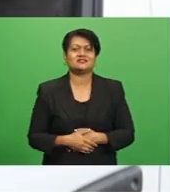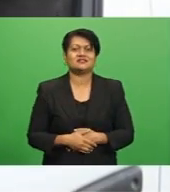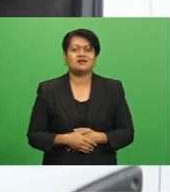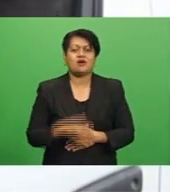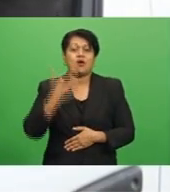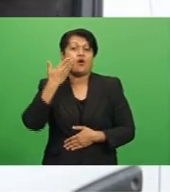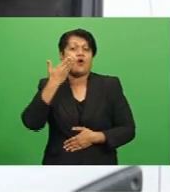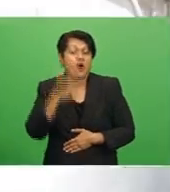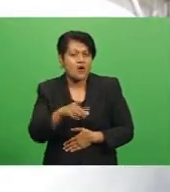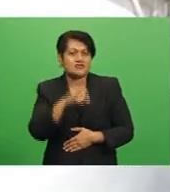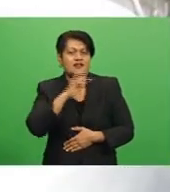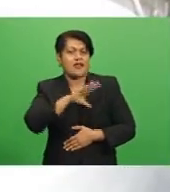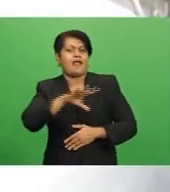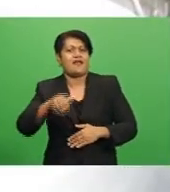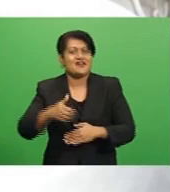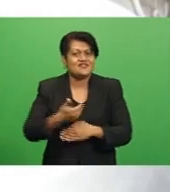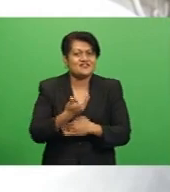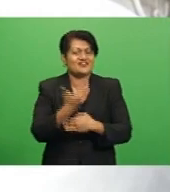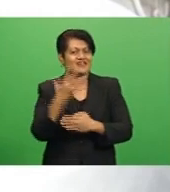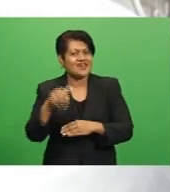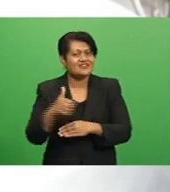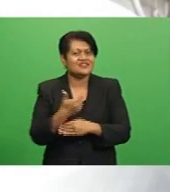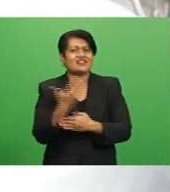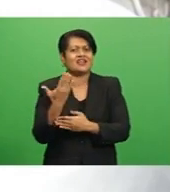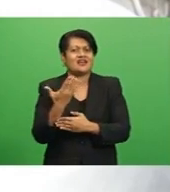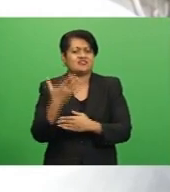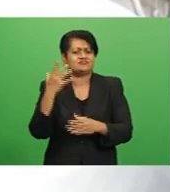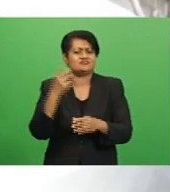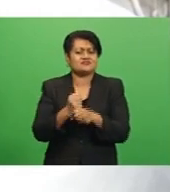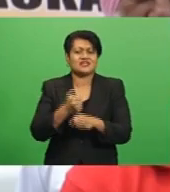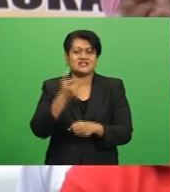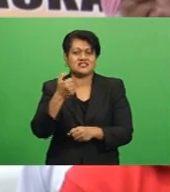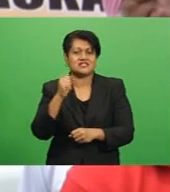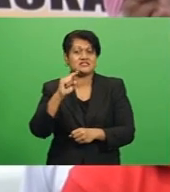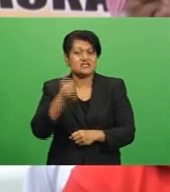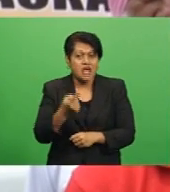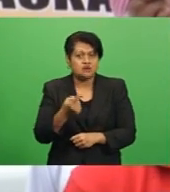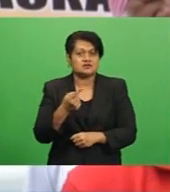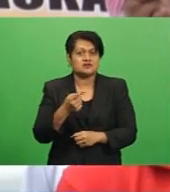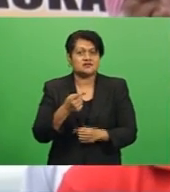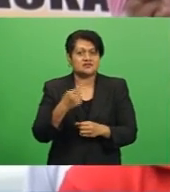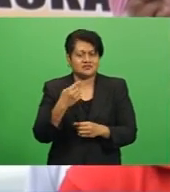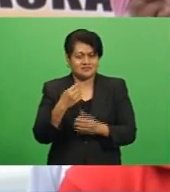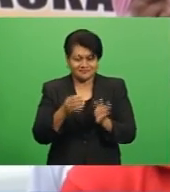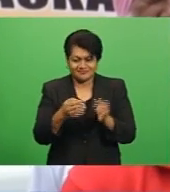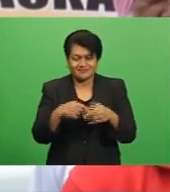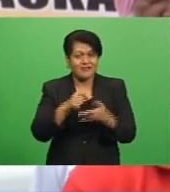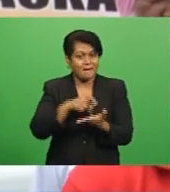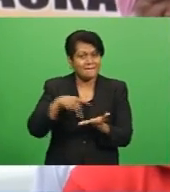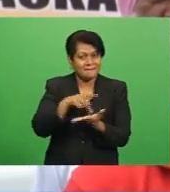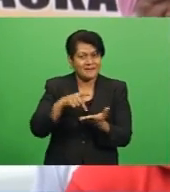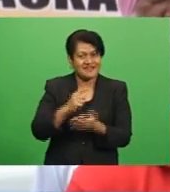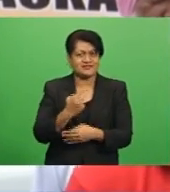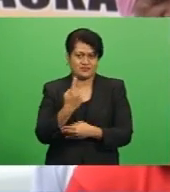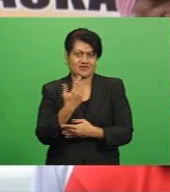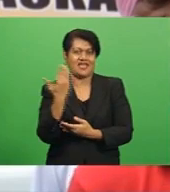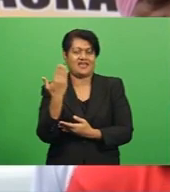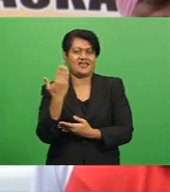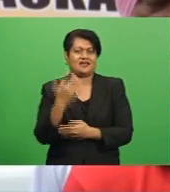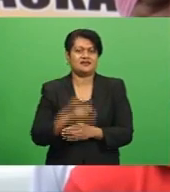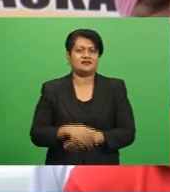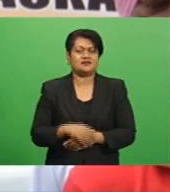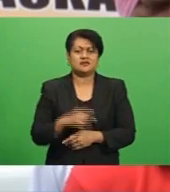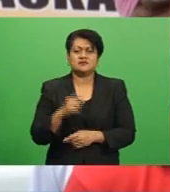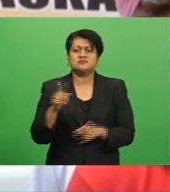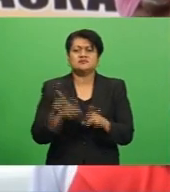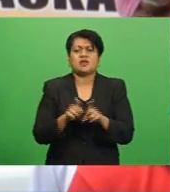dinner every day, and estimating about 6,000 plates per day. Even we are taking cash, so asking to people